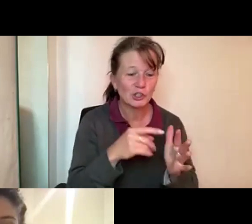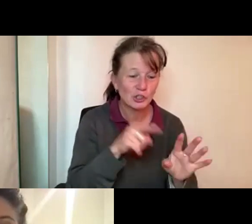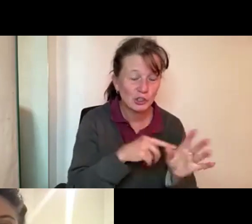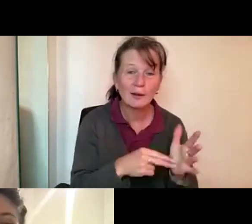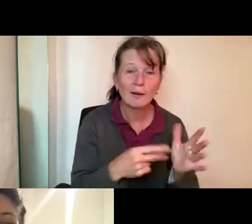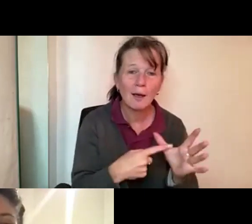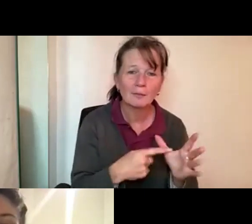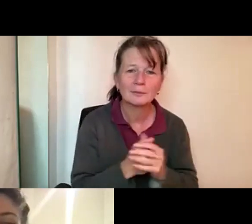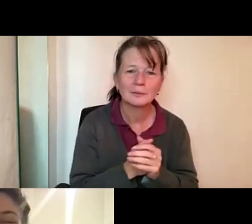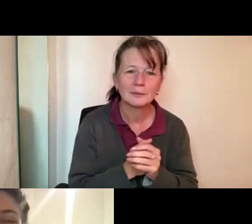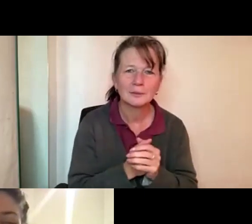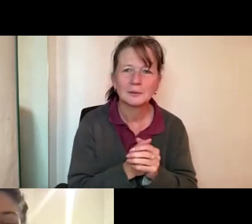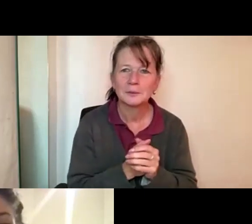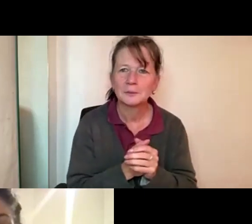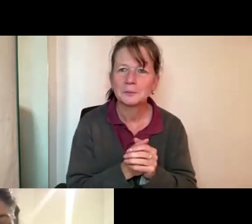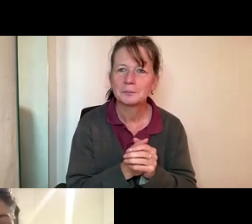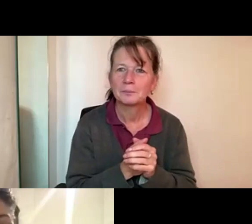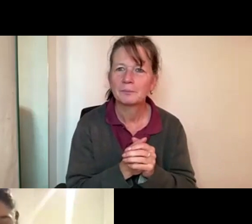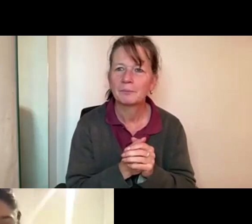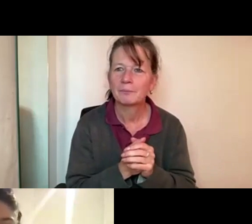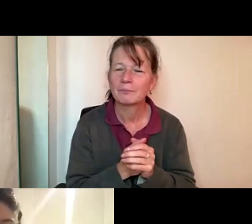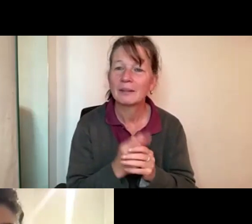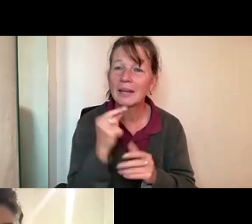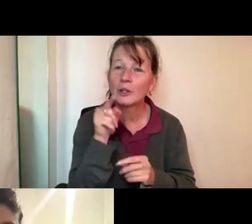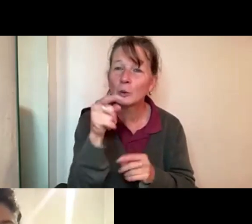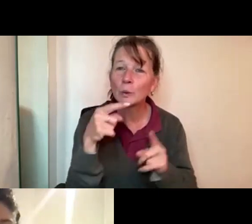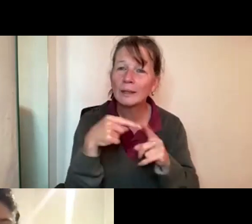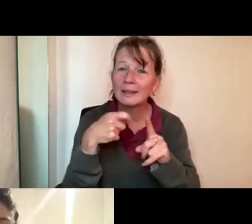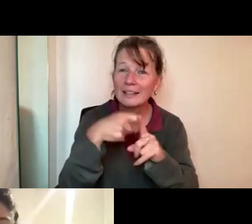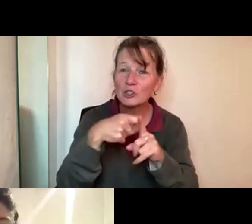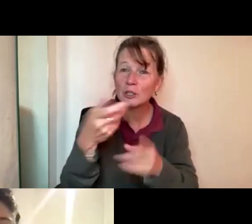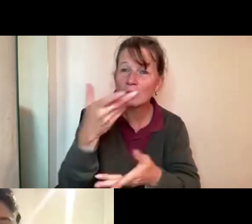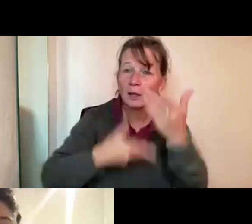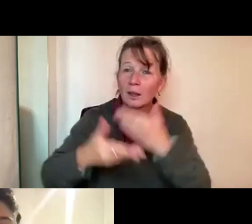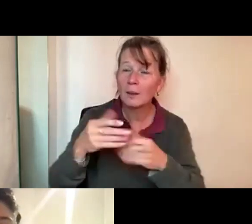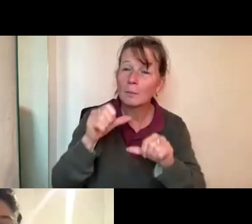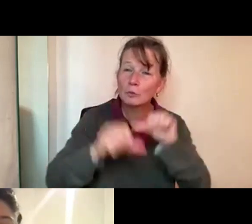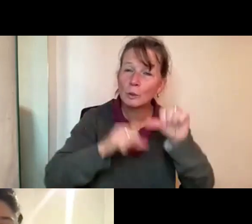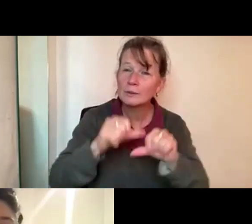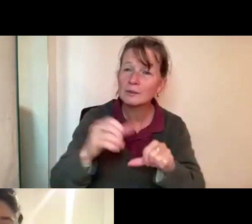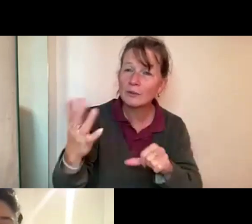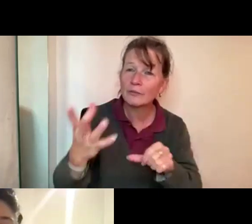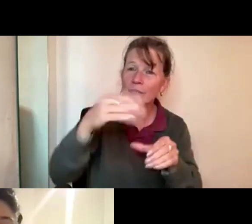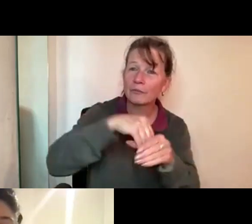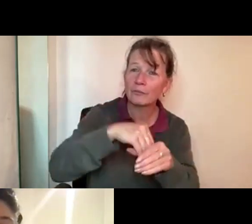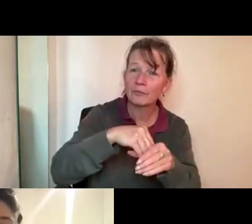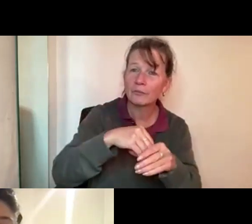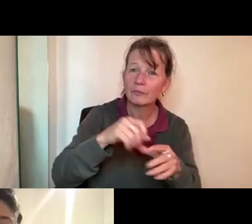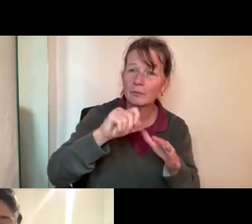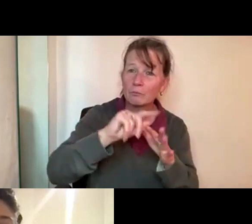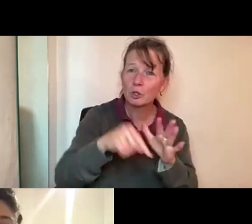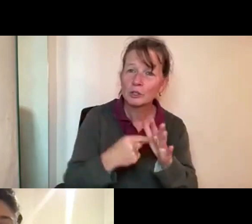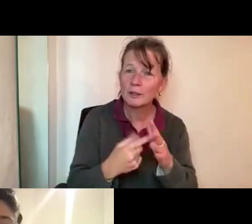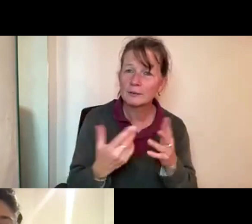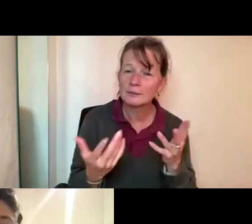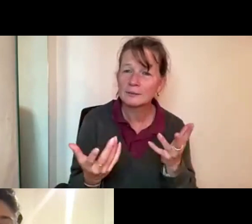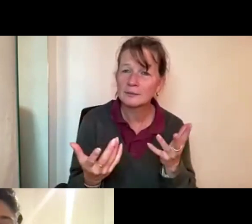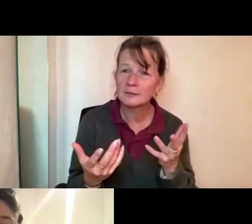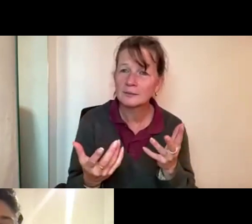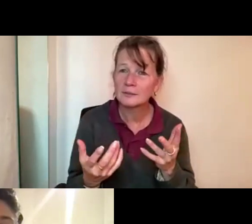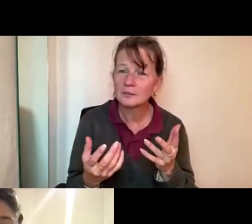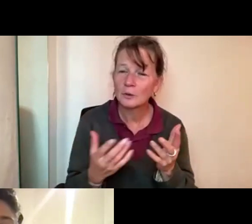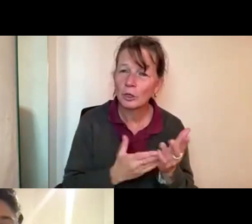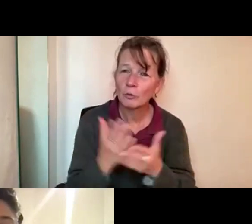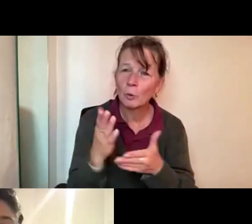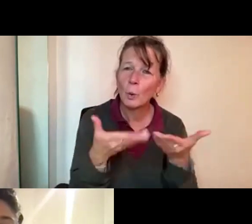Katarzyna. Um, could you tell us a little bit about the process of coming into the project through the